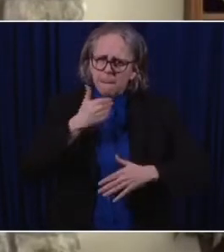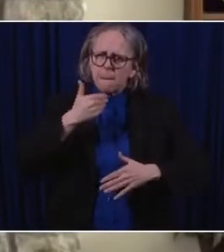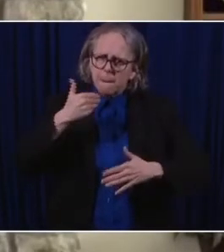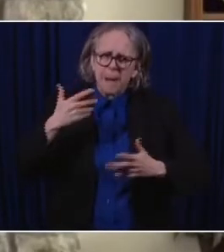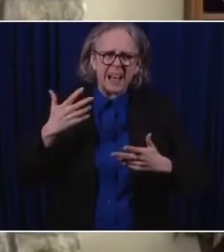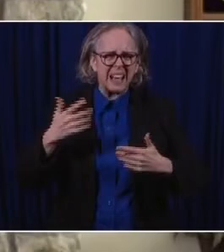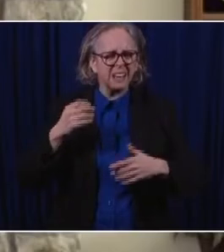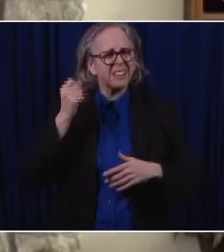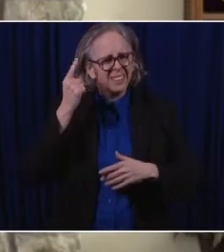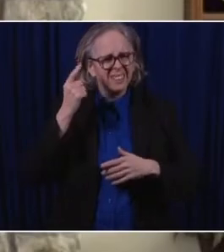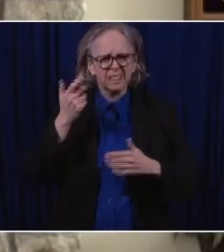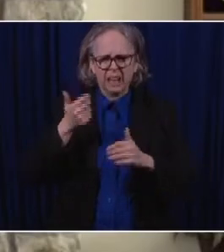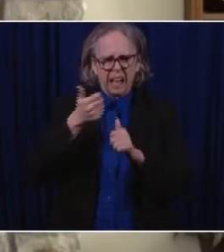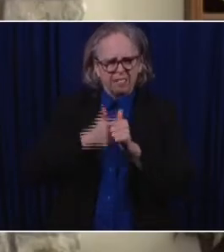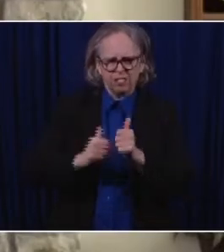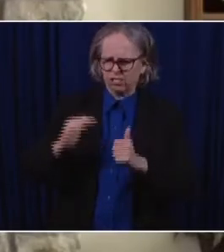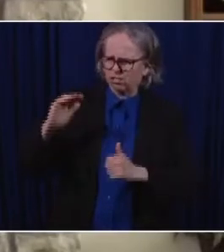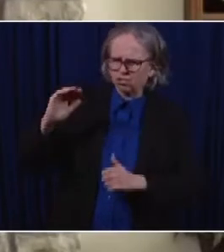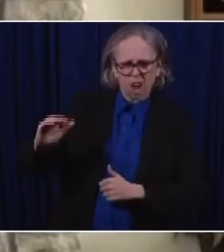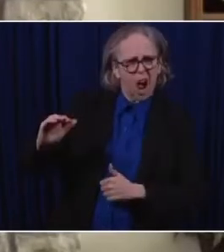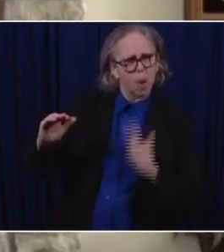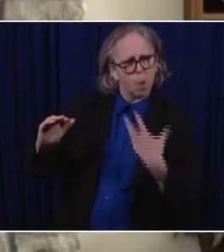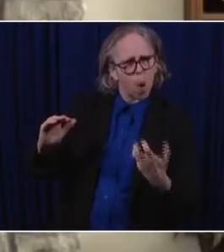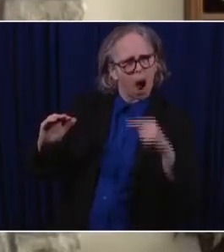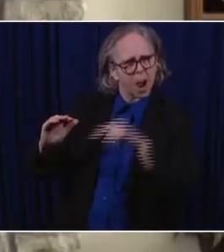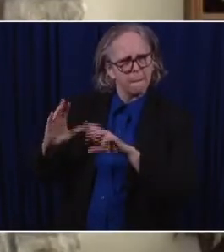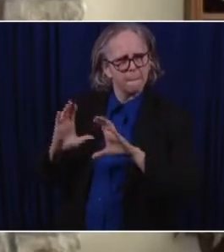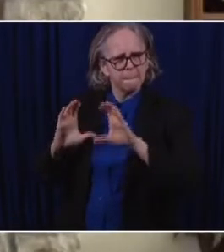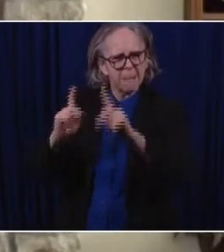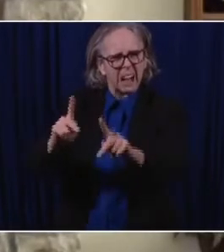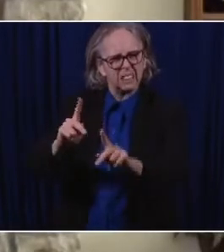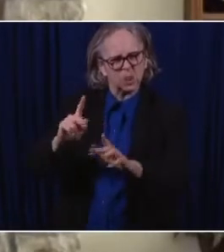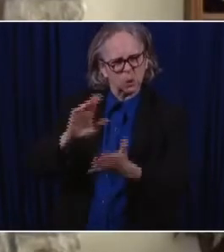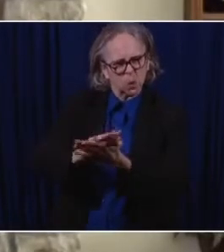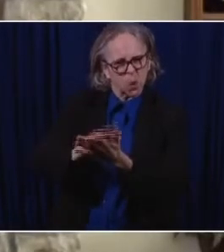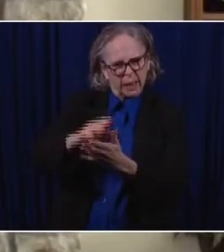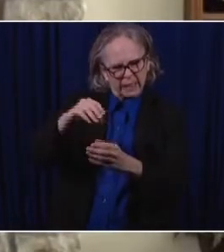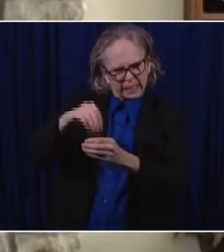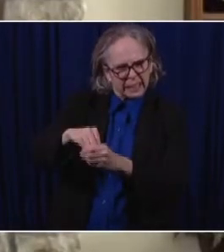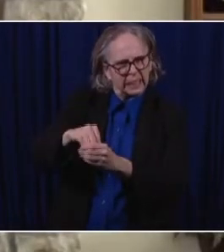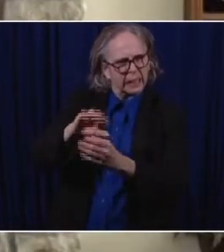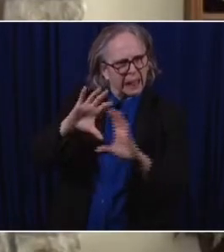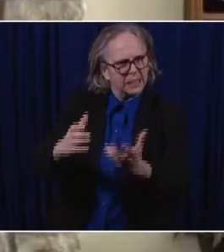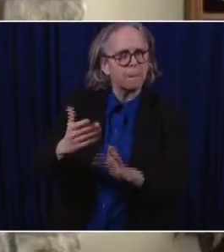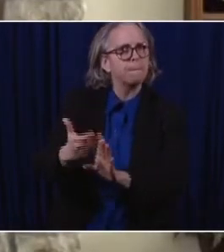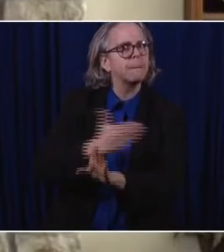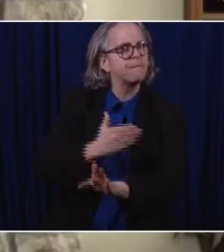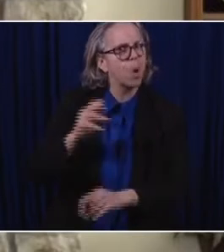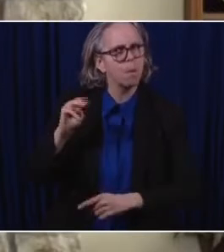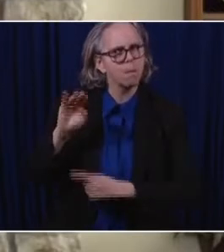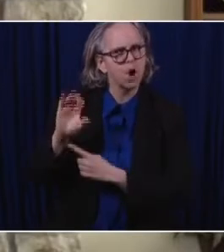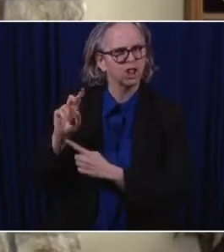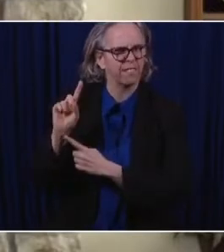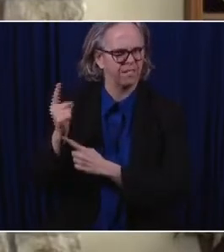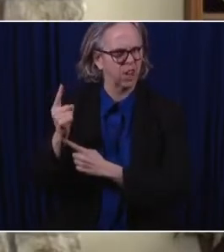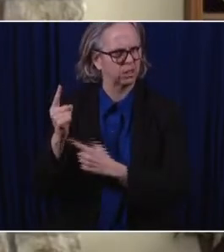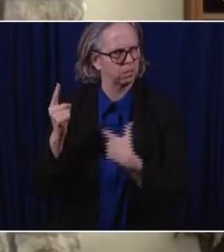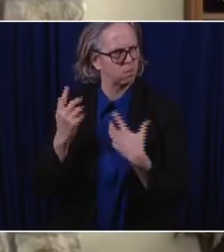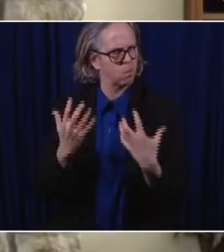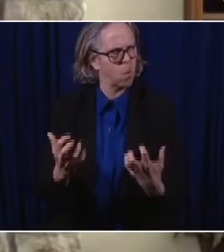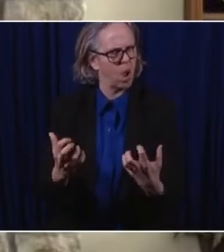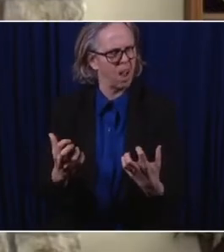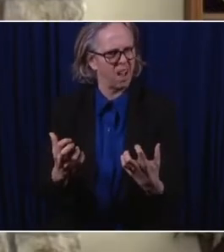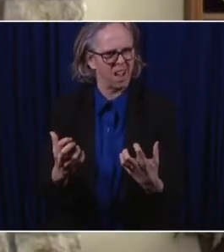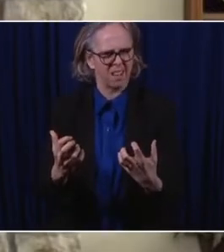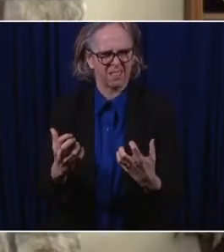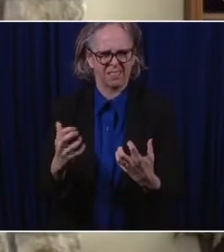vaccinate teachers and school personnel. And sometimes people say, well, why are we doing that? We're doing it so that we can get